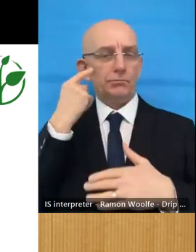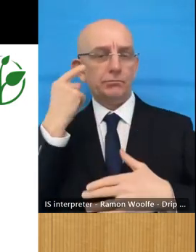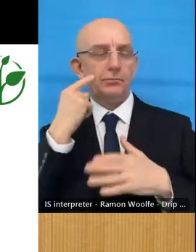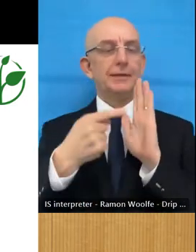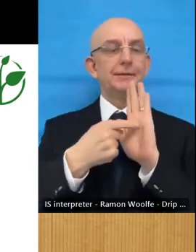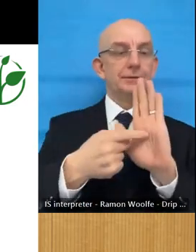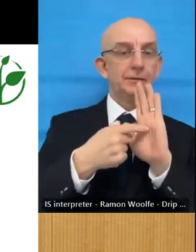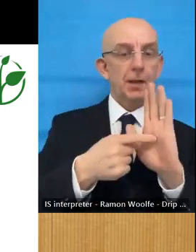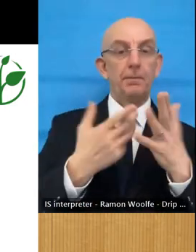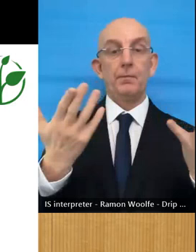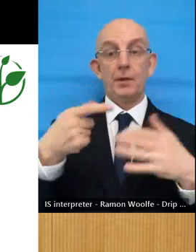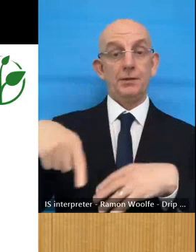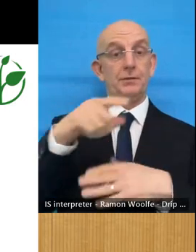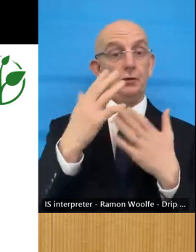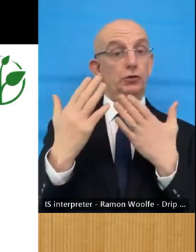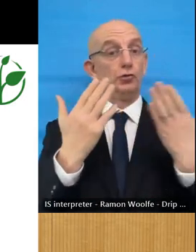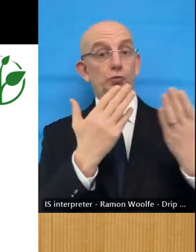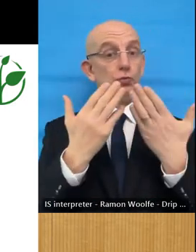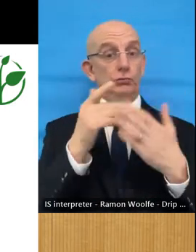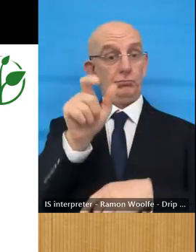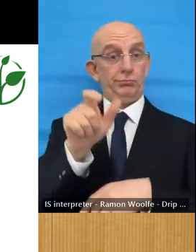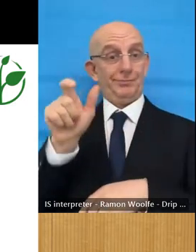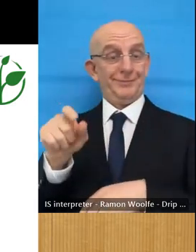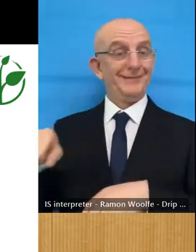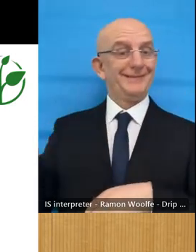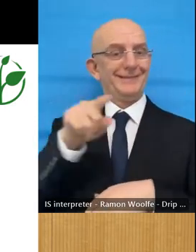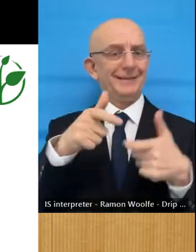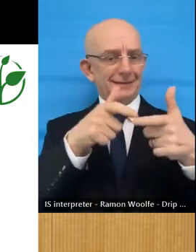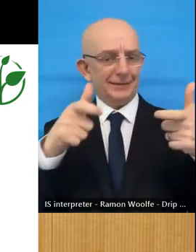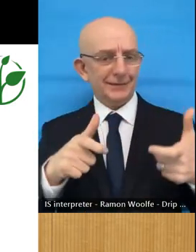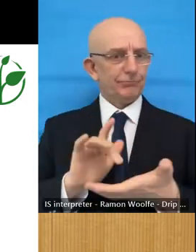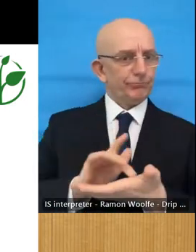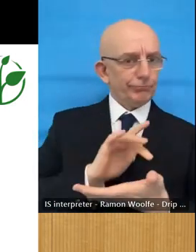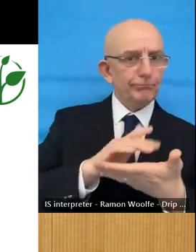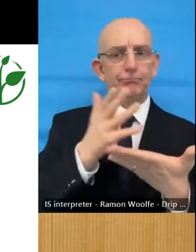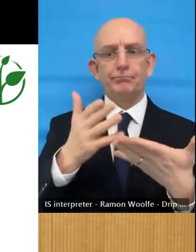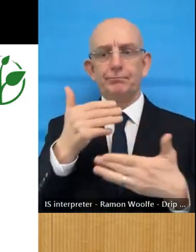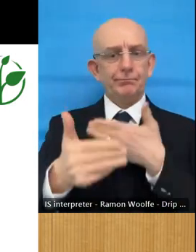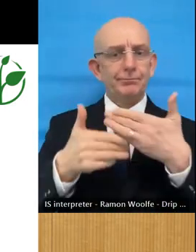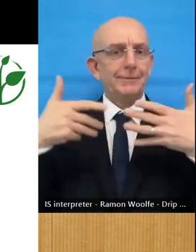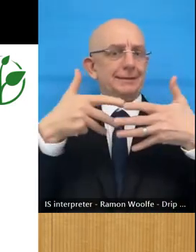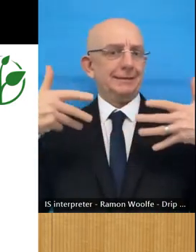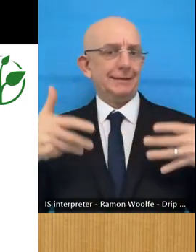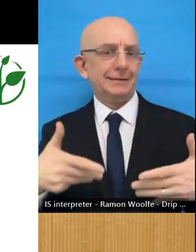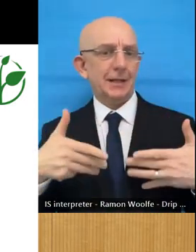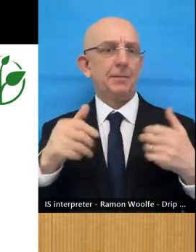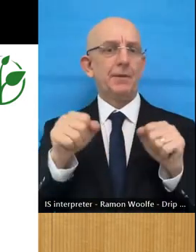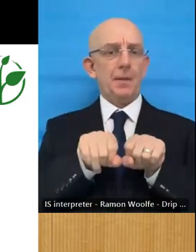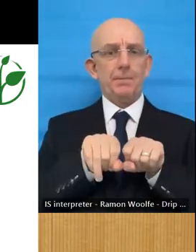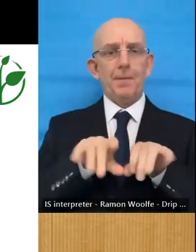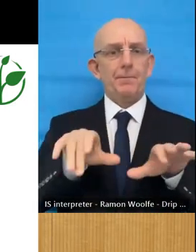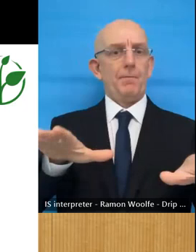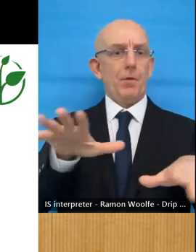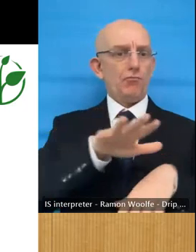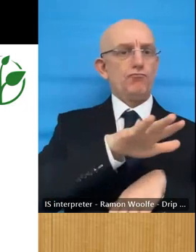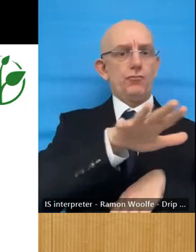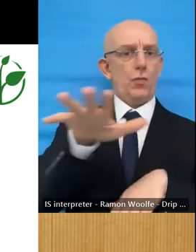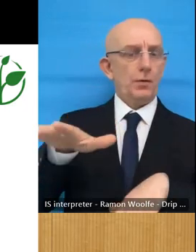The school supports the independence of people with disabilities and helps them to lead self-determined